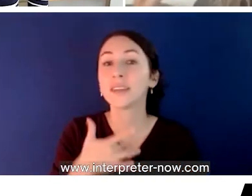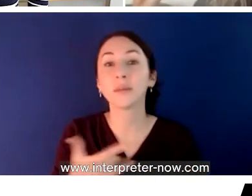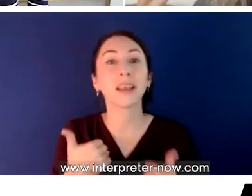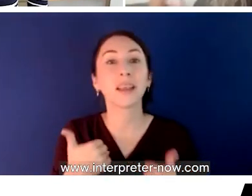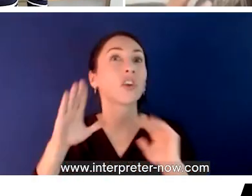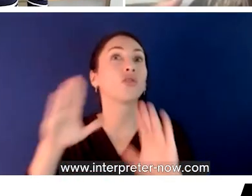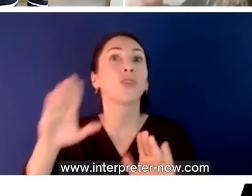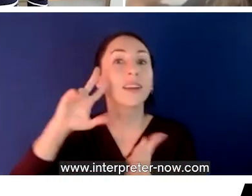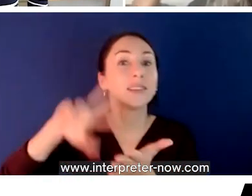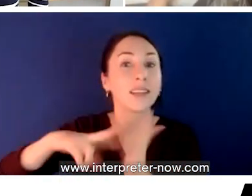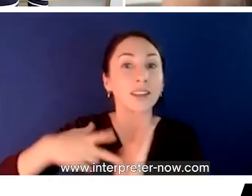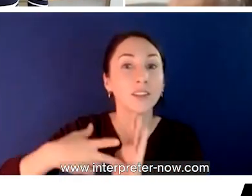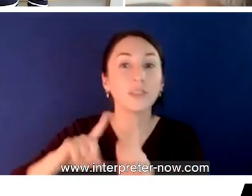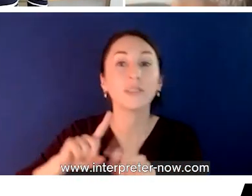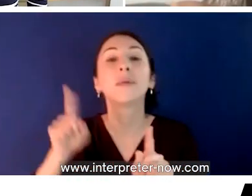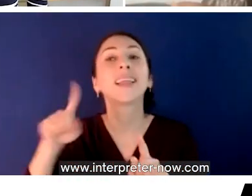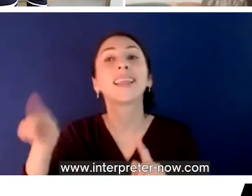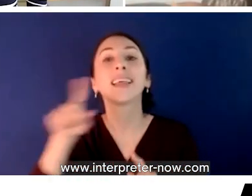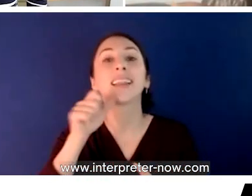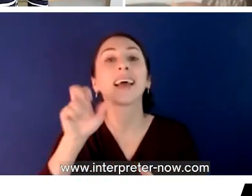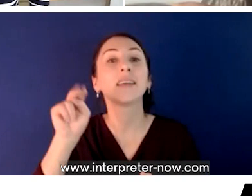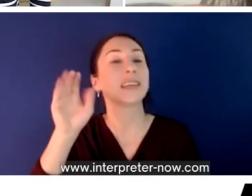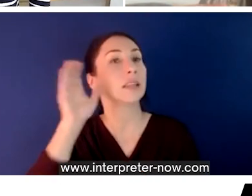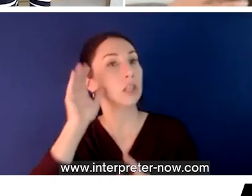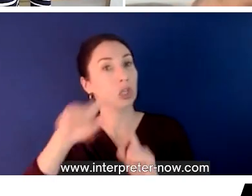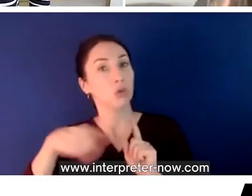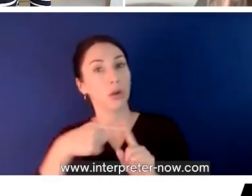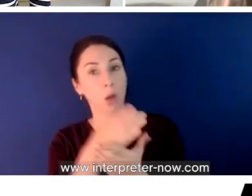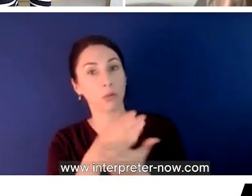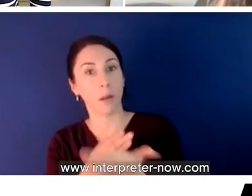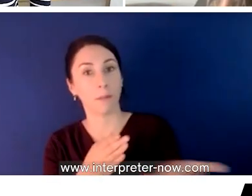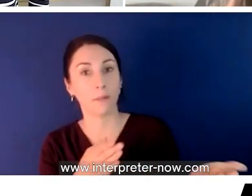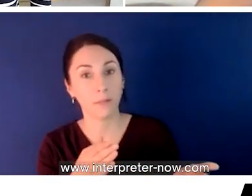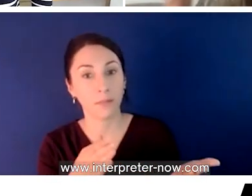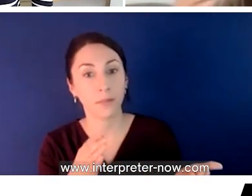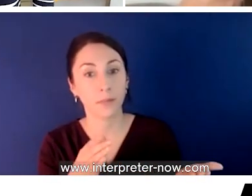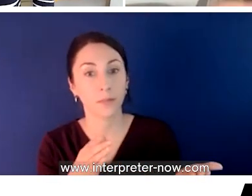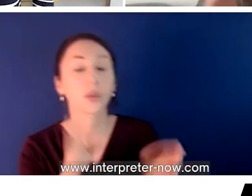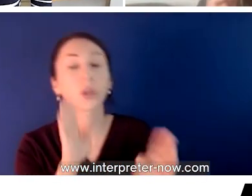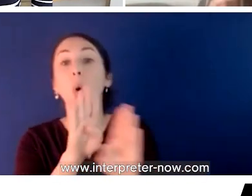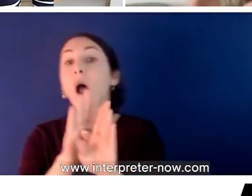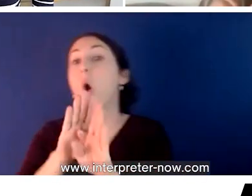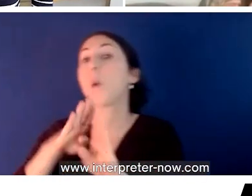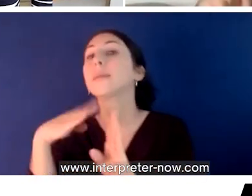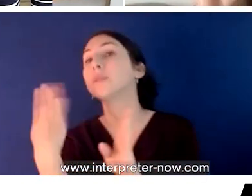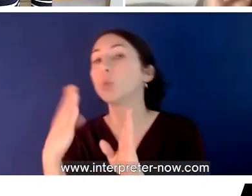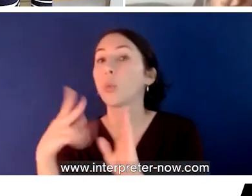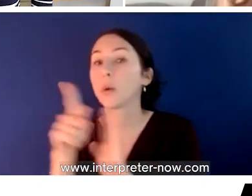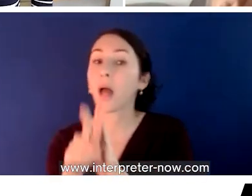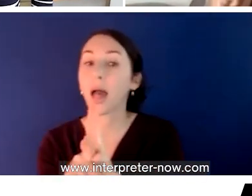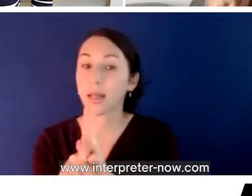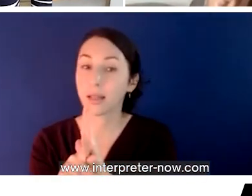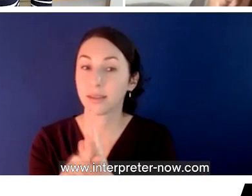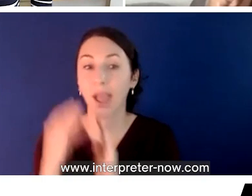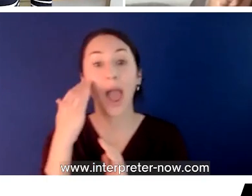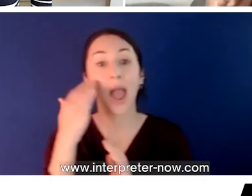of intentions, right? But they're not even getting to hear about most of this stuff. So how do you, all right, so open door policy is not,